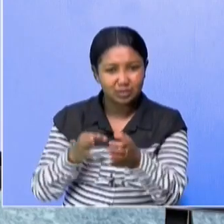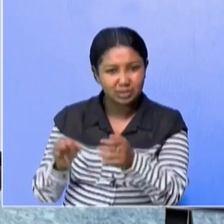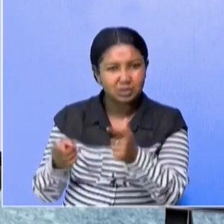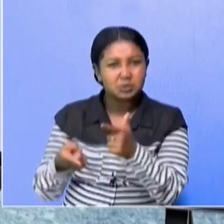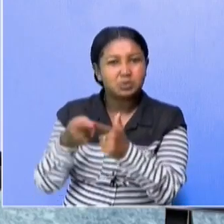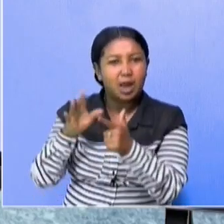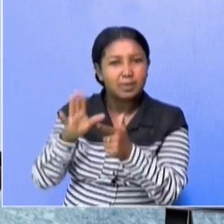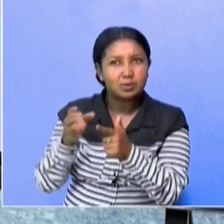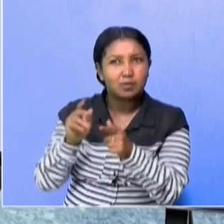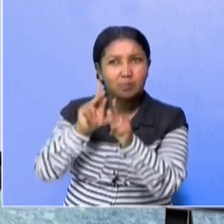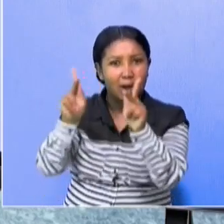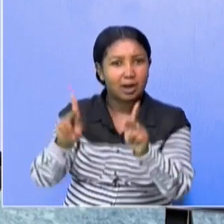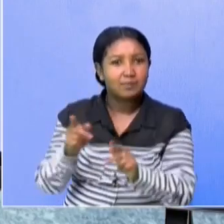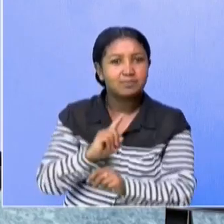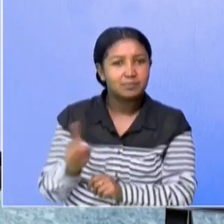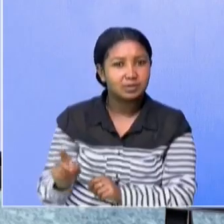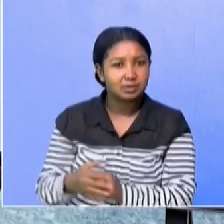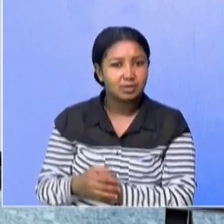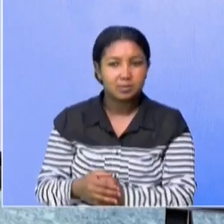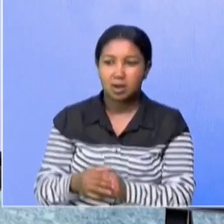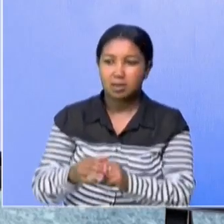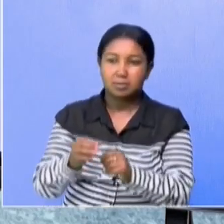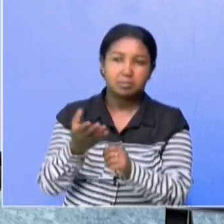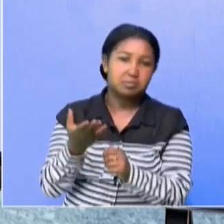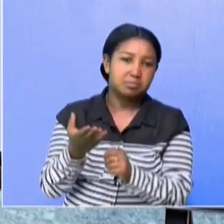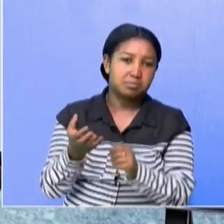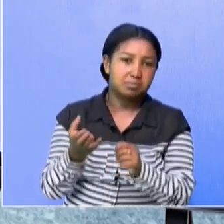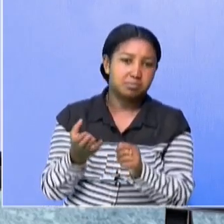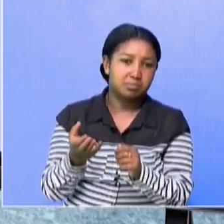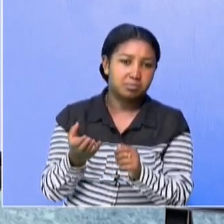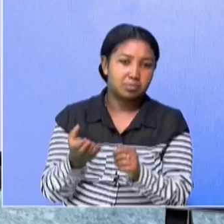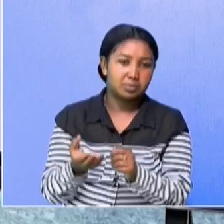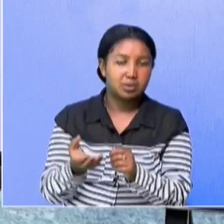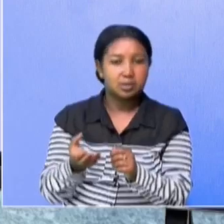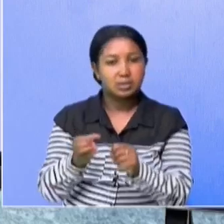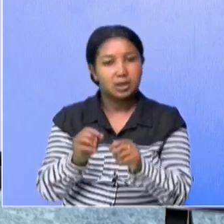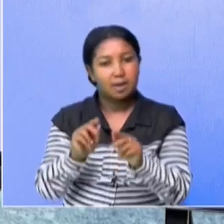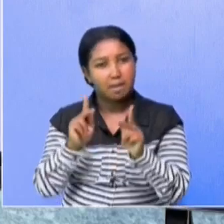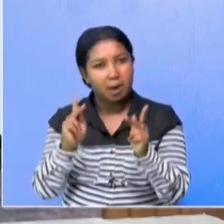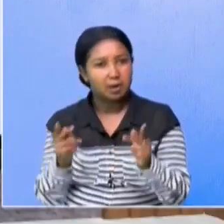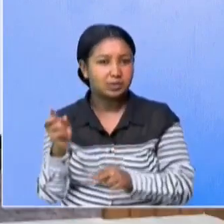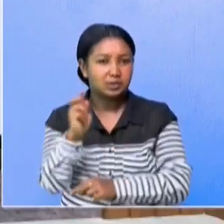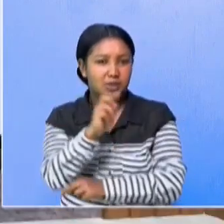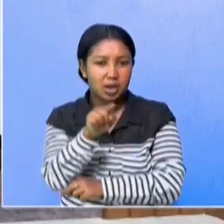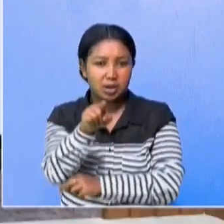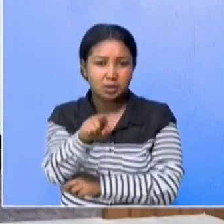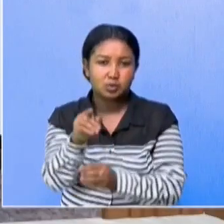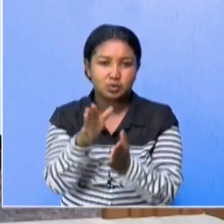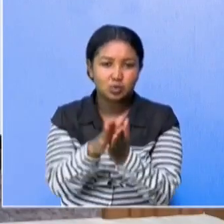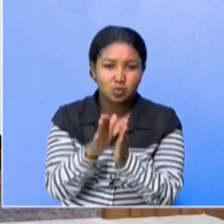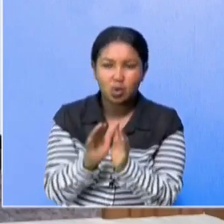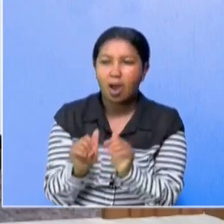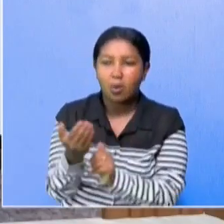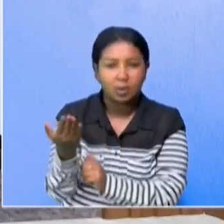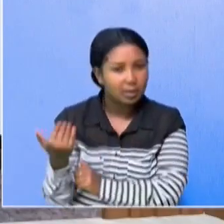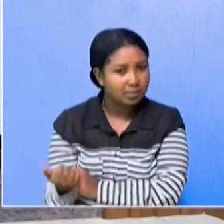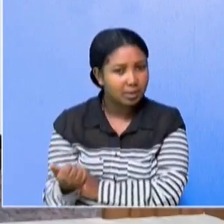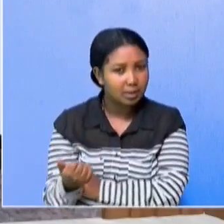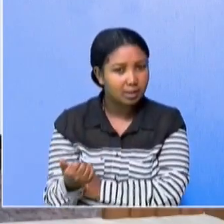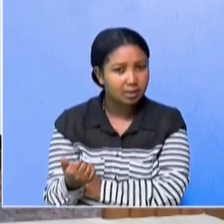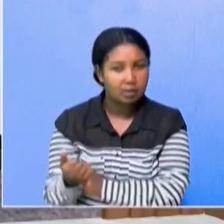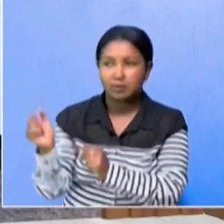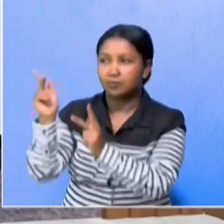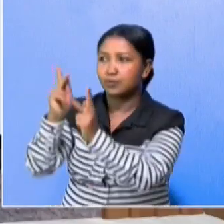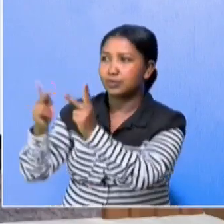Have you ever described the event as school parents or parents' day in your school? Have you ever visited somewhere